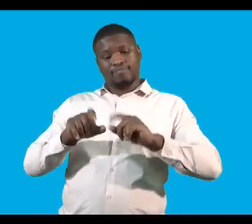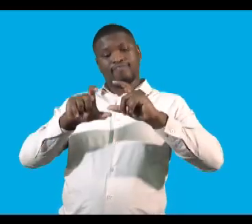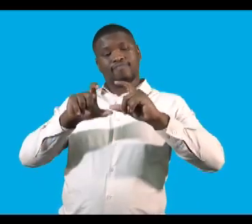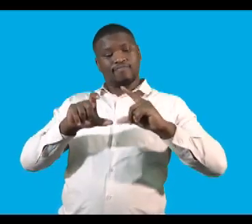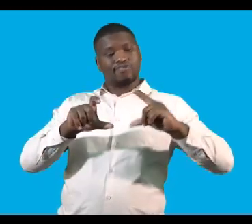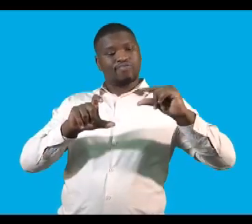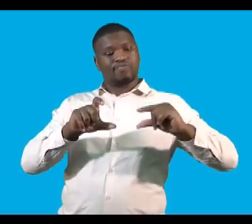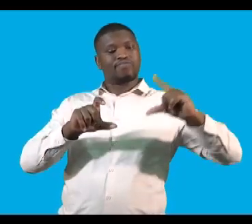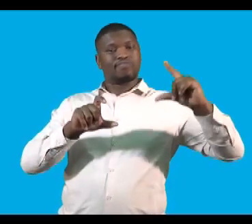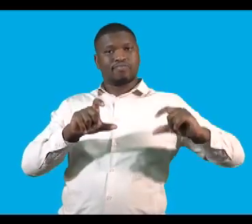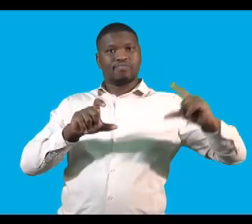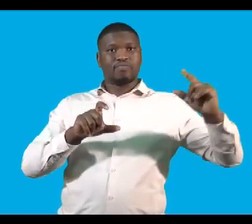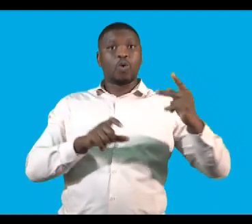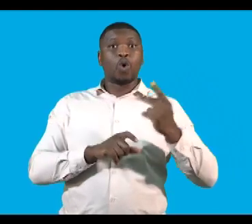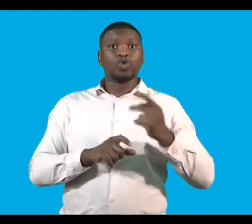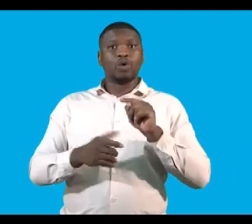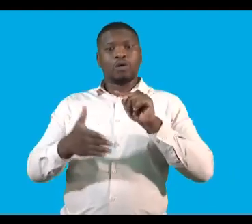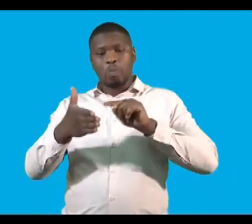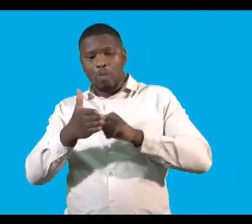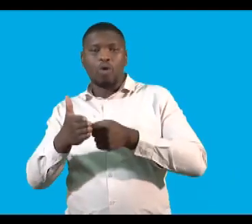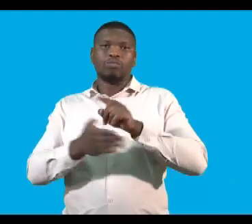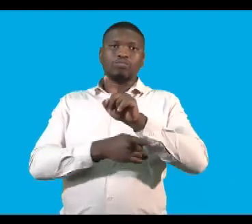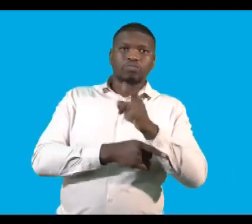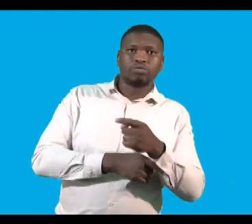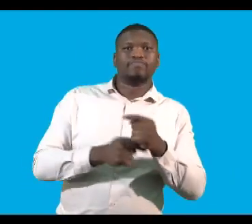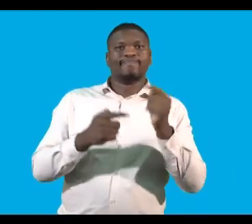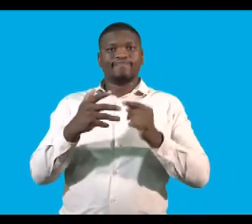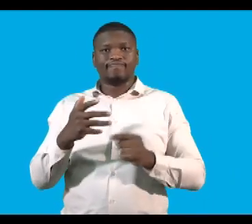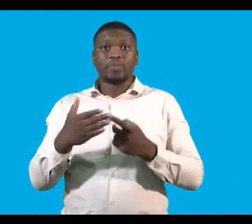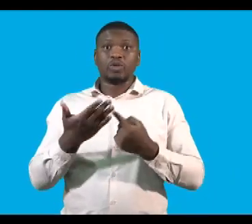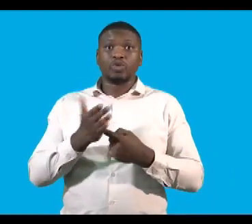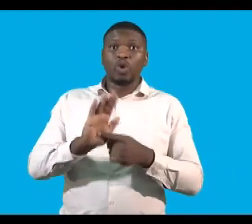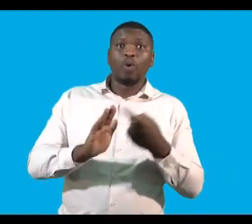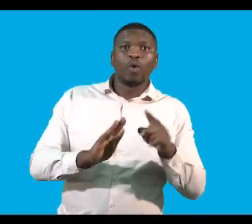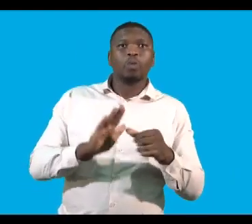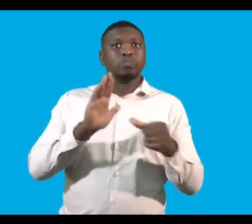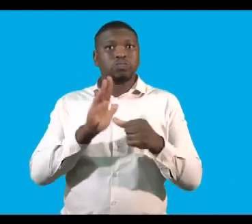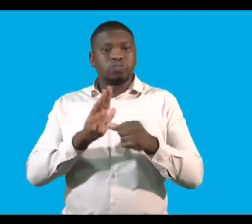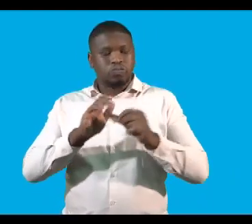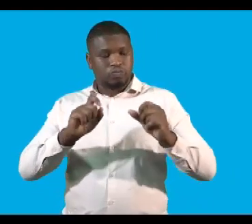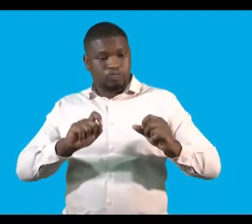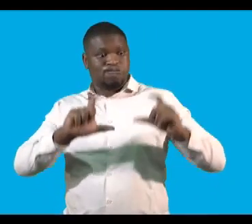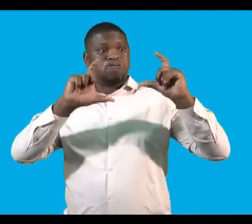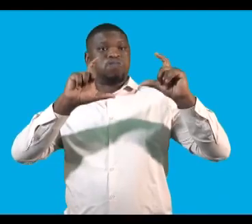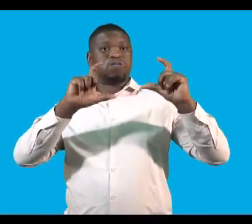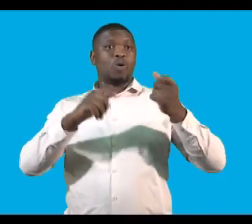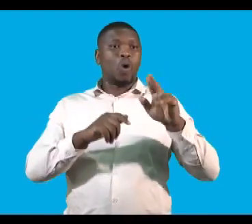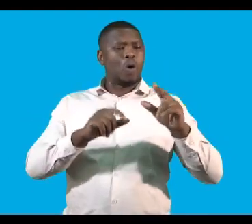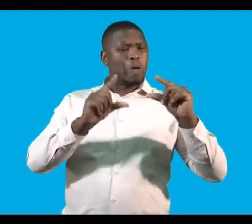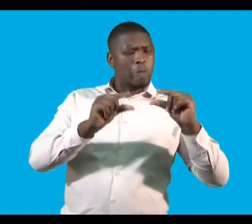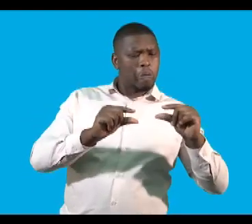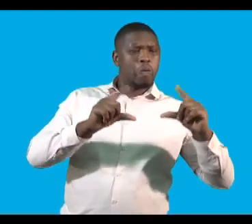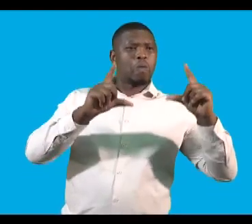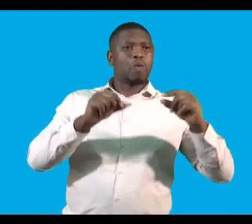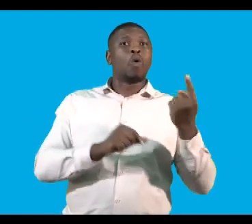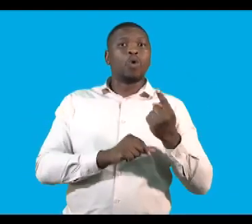and punctuation. Fonts can change for emphasis. Important words may be in bold or in a larger font. And